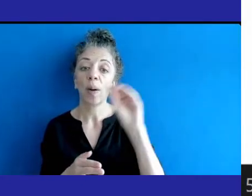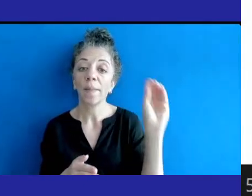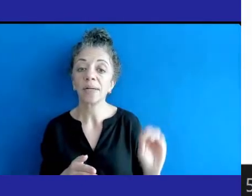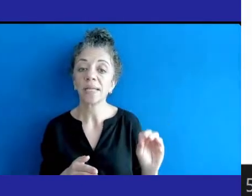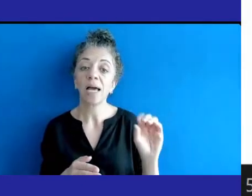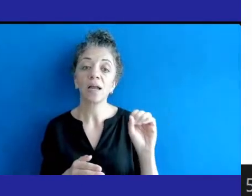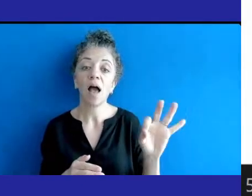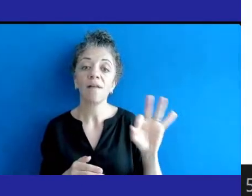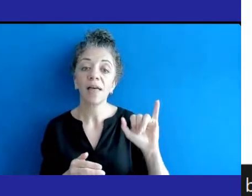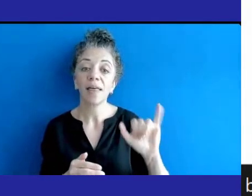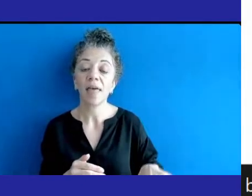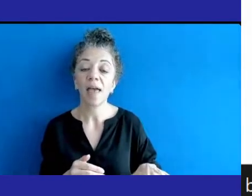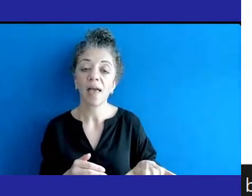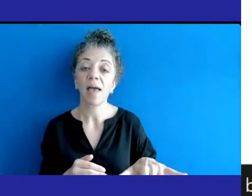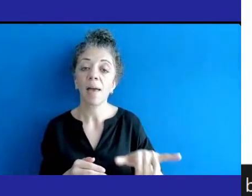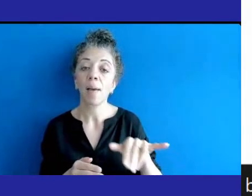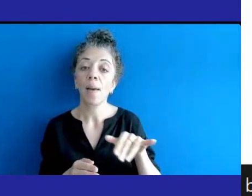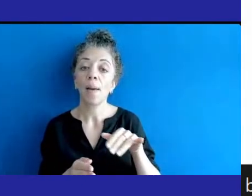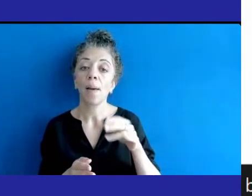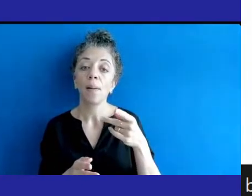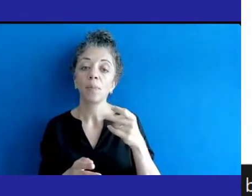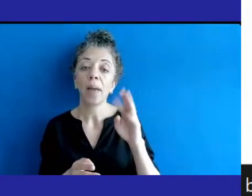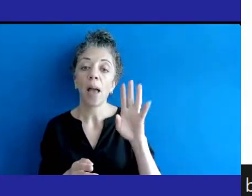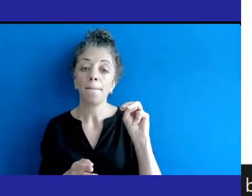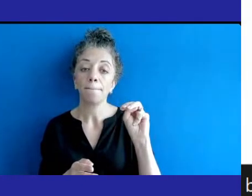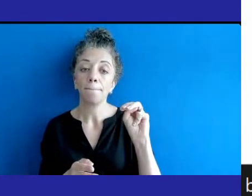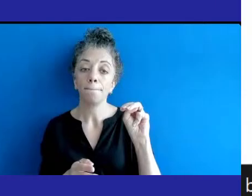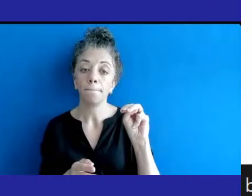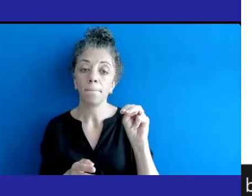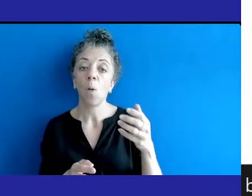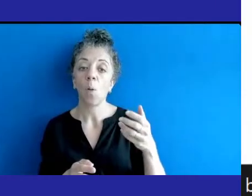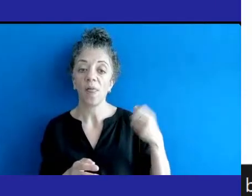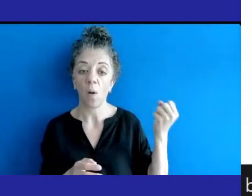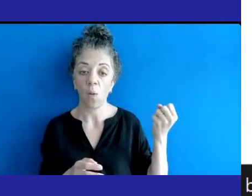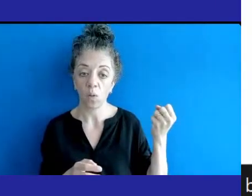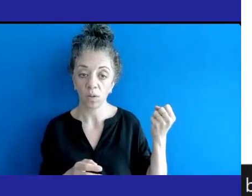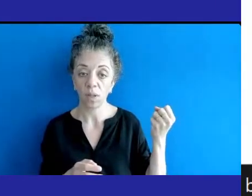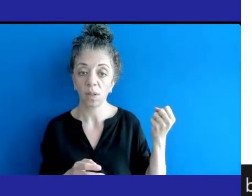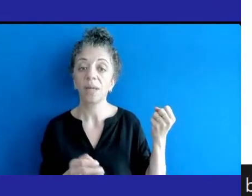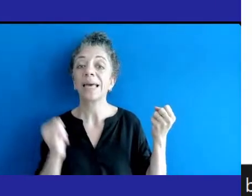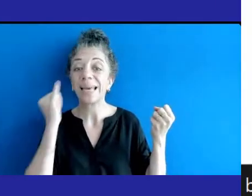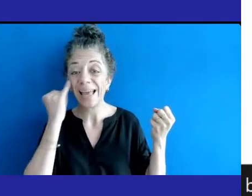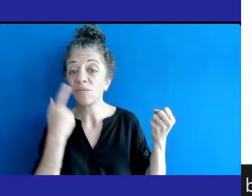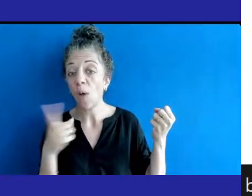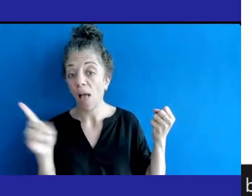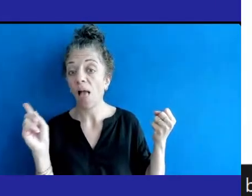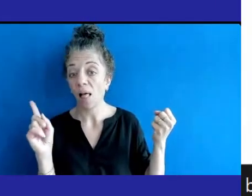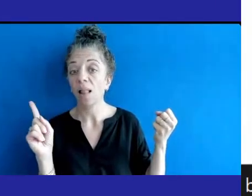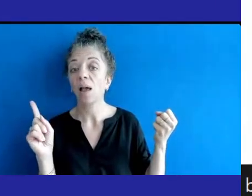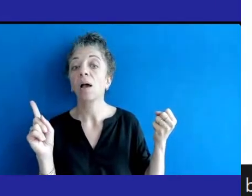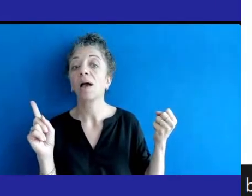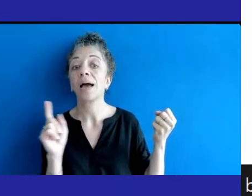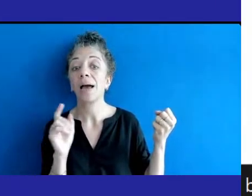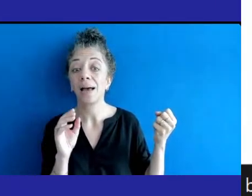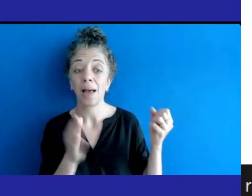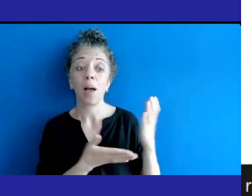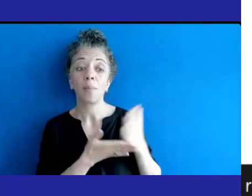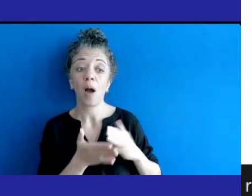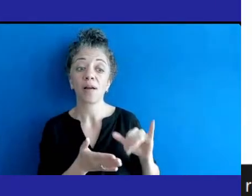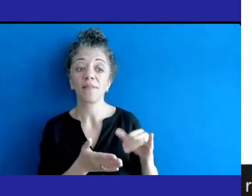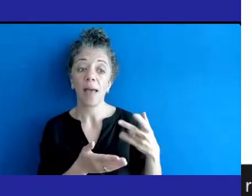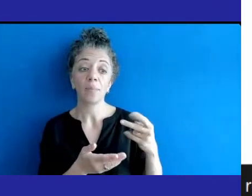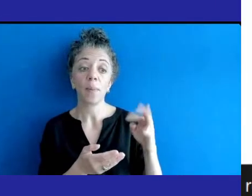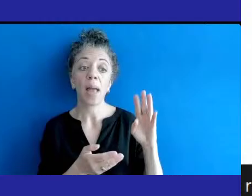recovery plans. And if they do well in quality parameters, then a proportion of the premium is returned to the